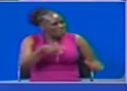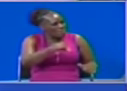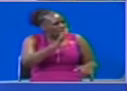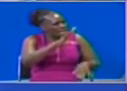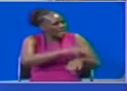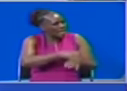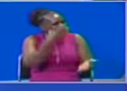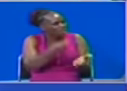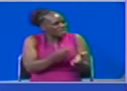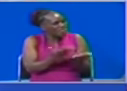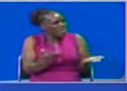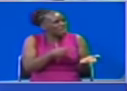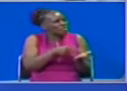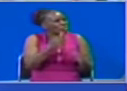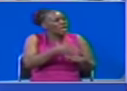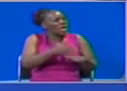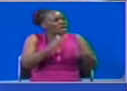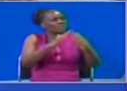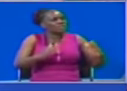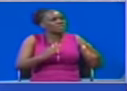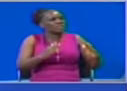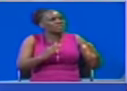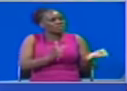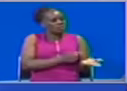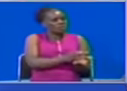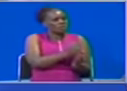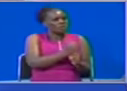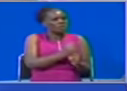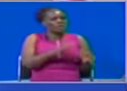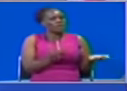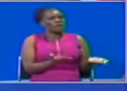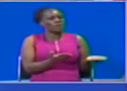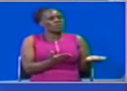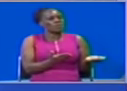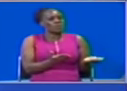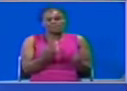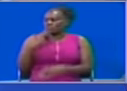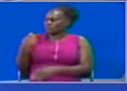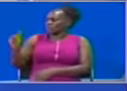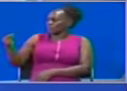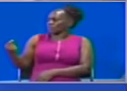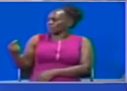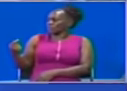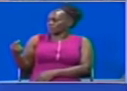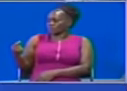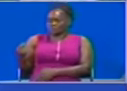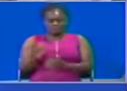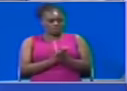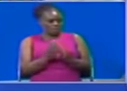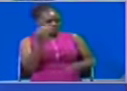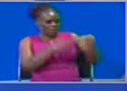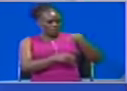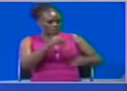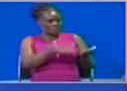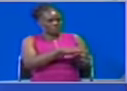pay their rent from? So how is the fund working? Do you come and say, I need some 200,000? How is it working? So the fund is